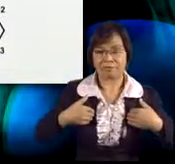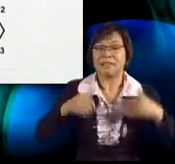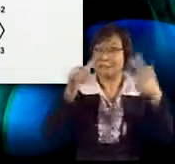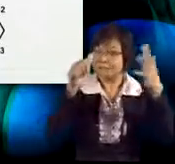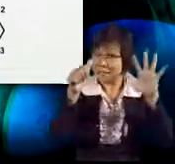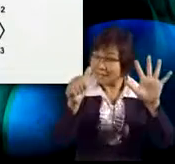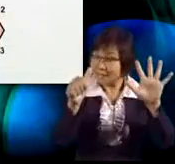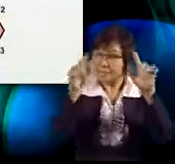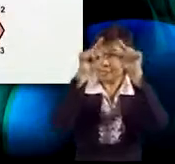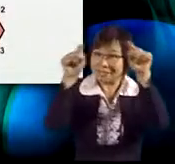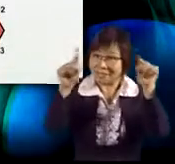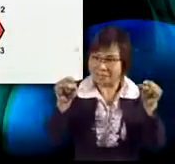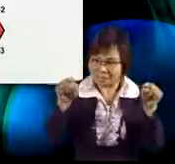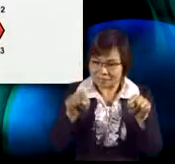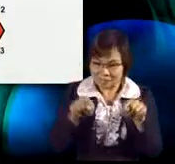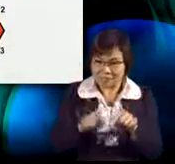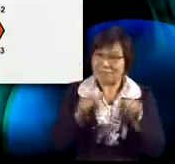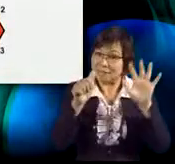which have 6 sides.